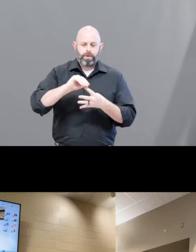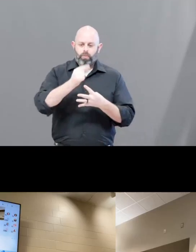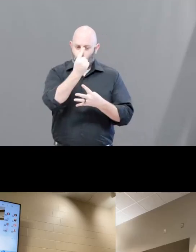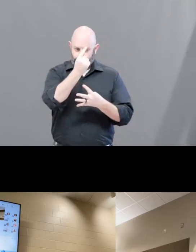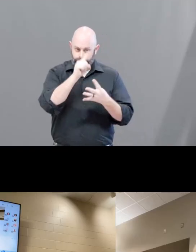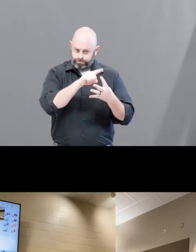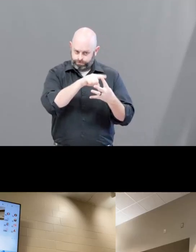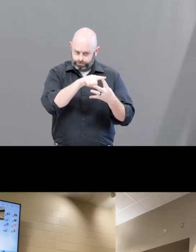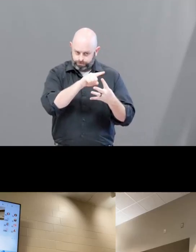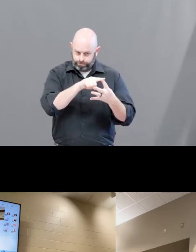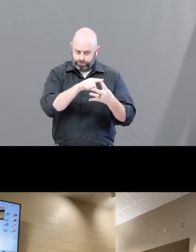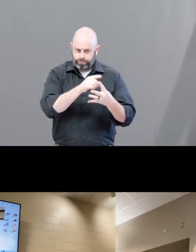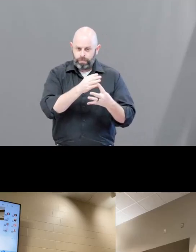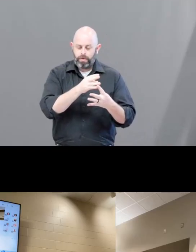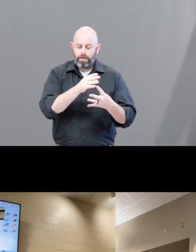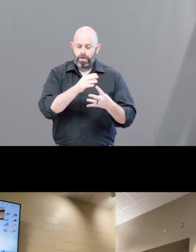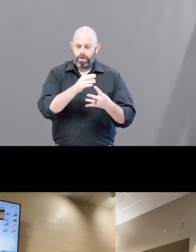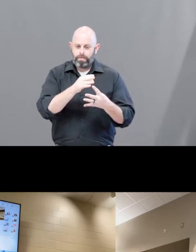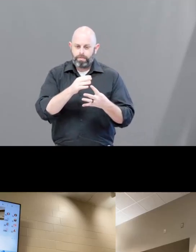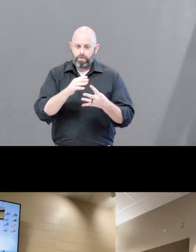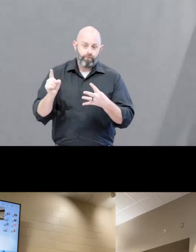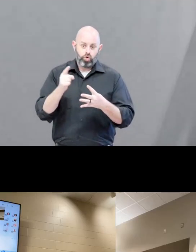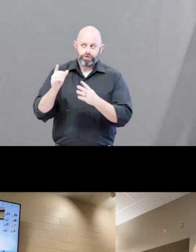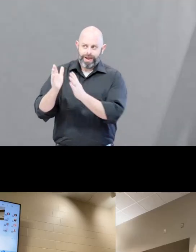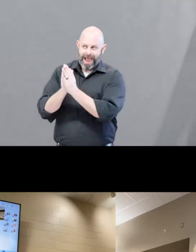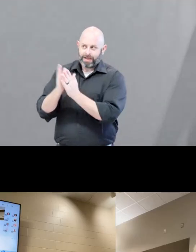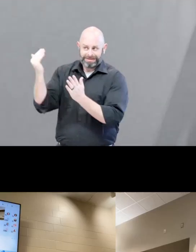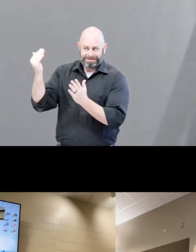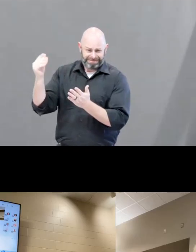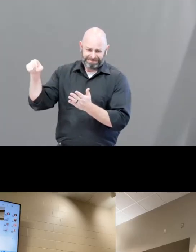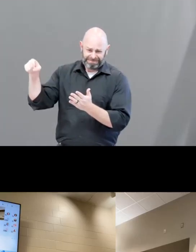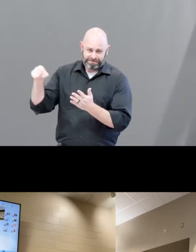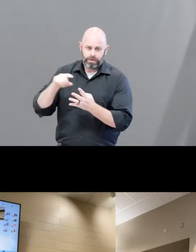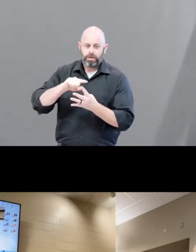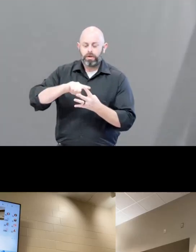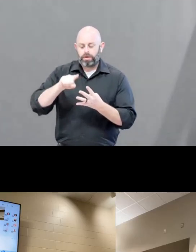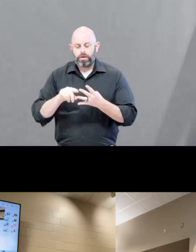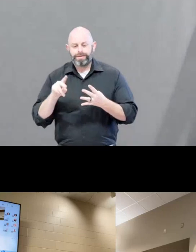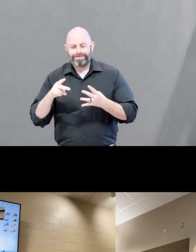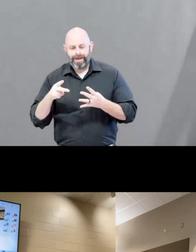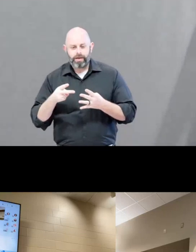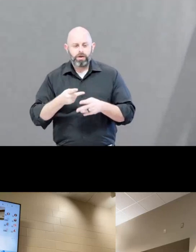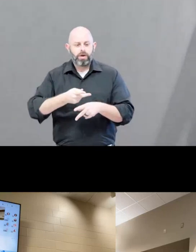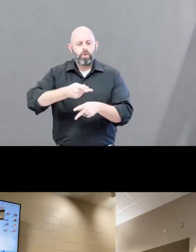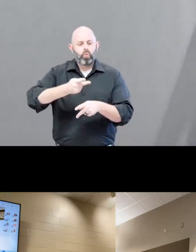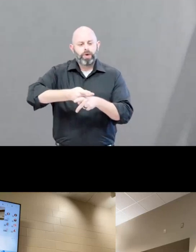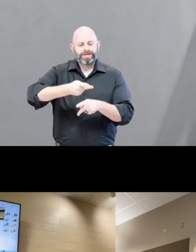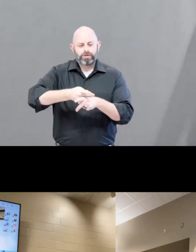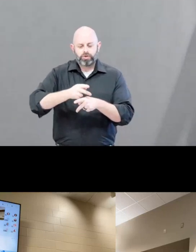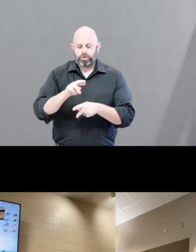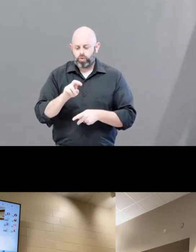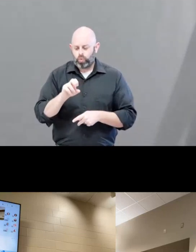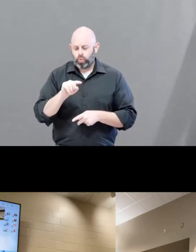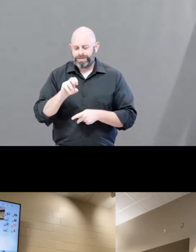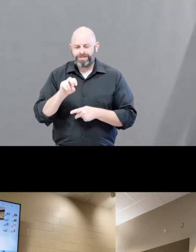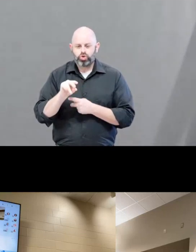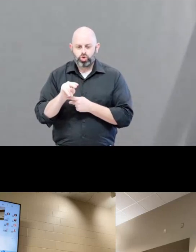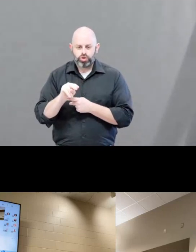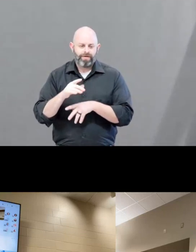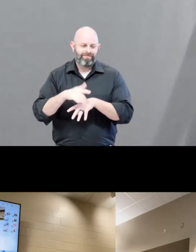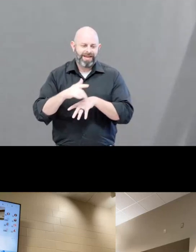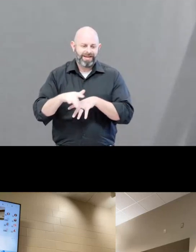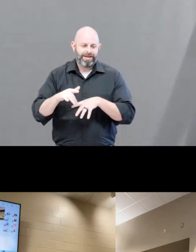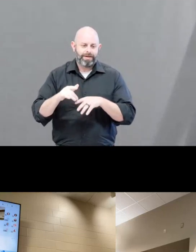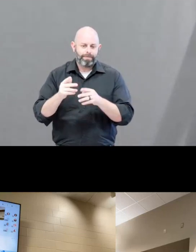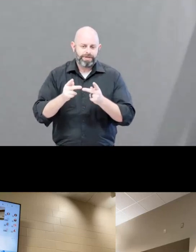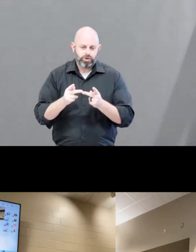number one ask, basically. The second one was retention of vacant positions, because again, we don't